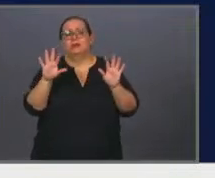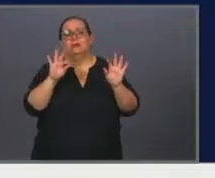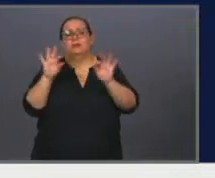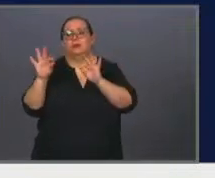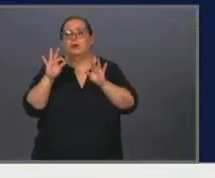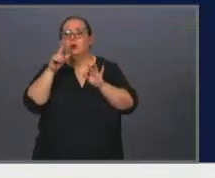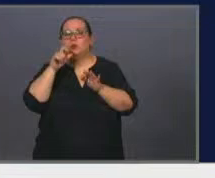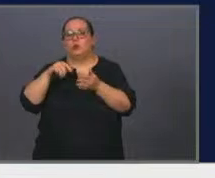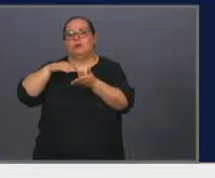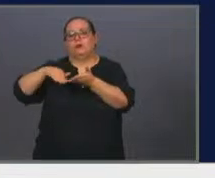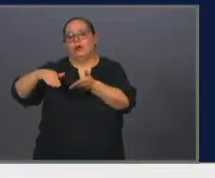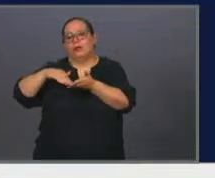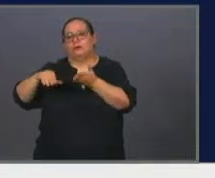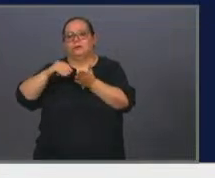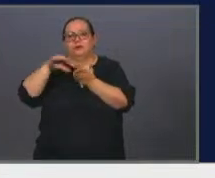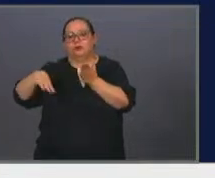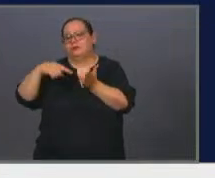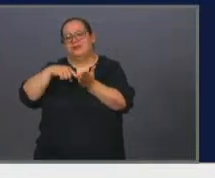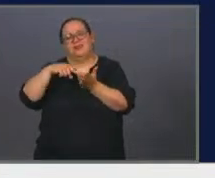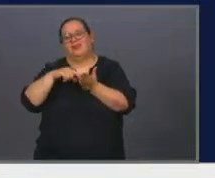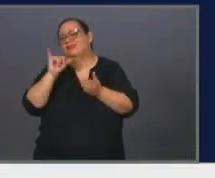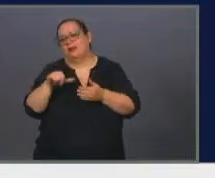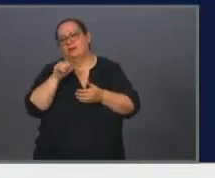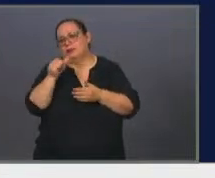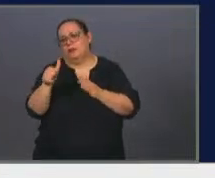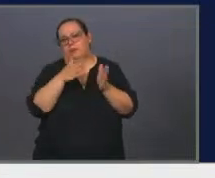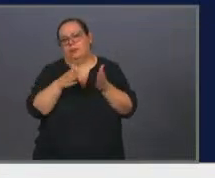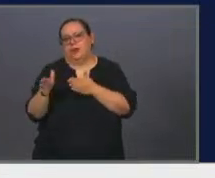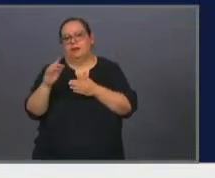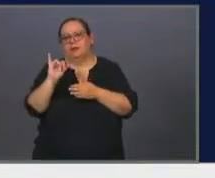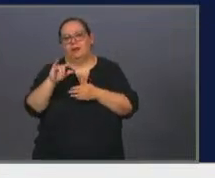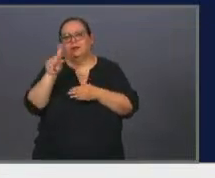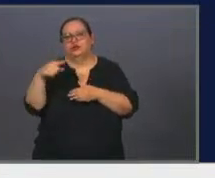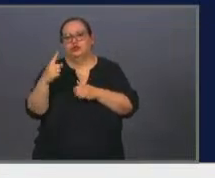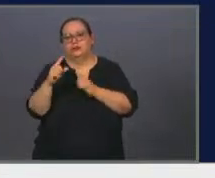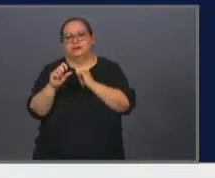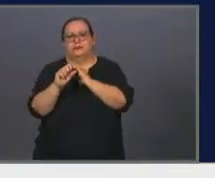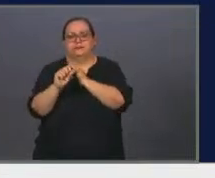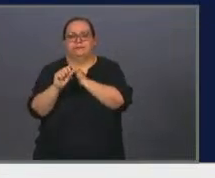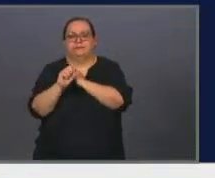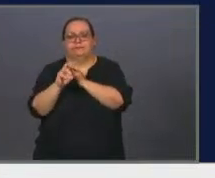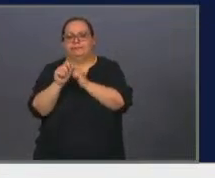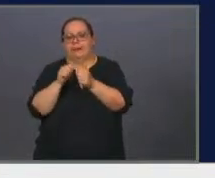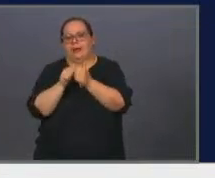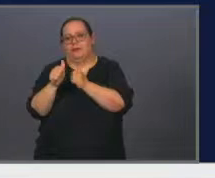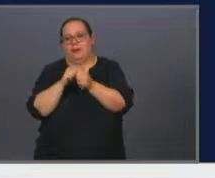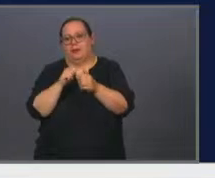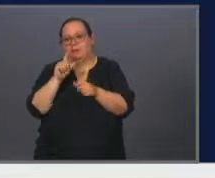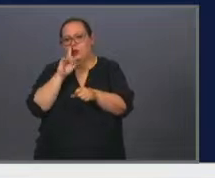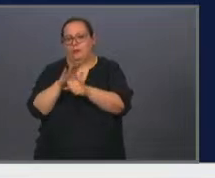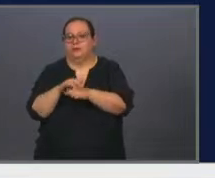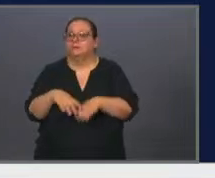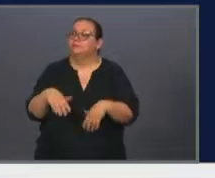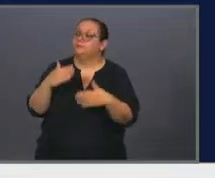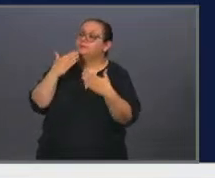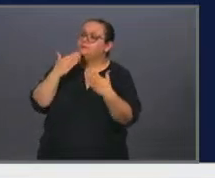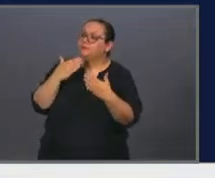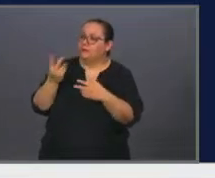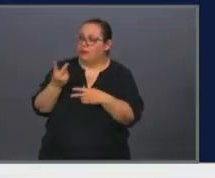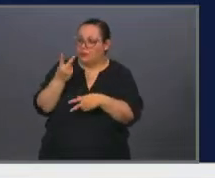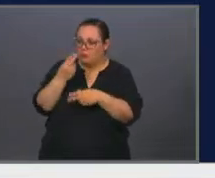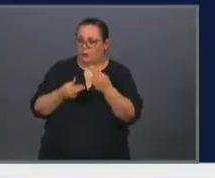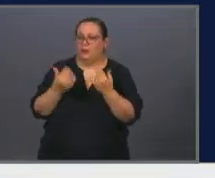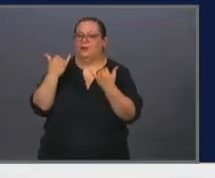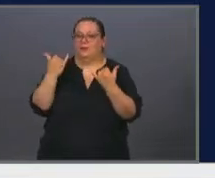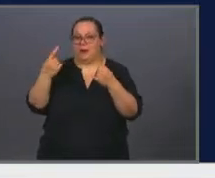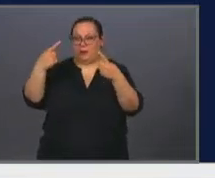a plan. That's just a campaign promise. Thank you both. We are at the halfway point